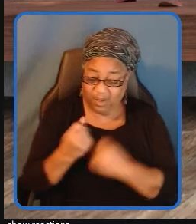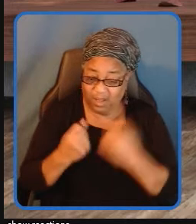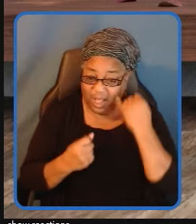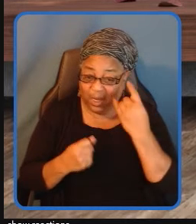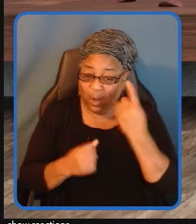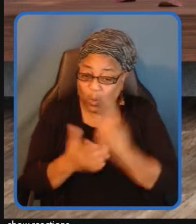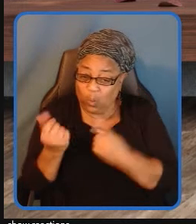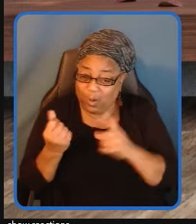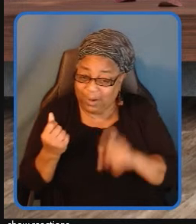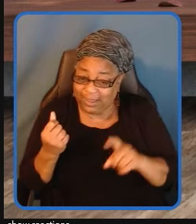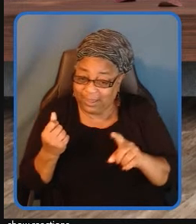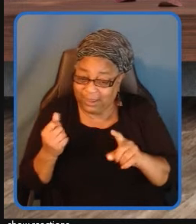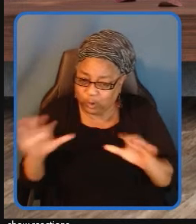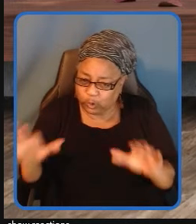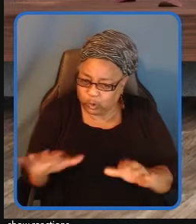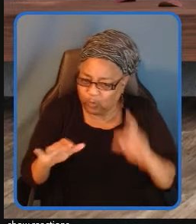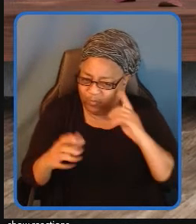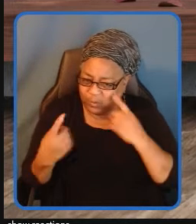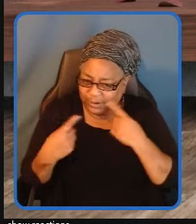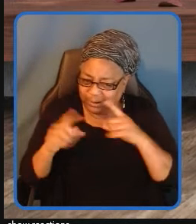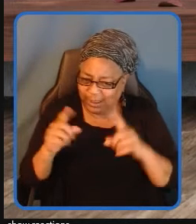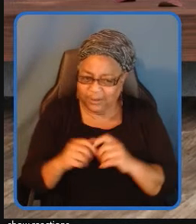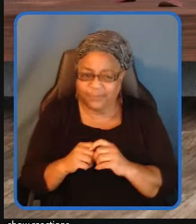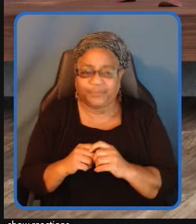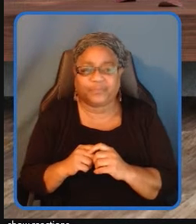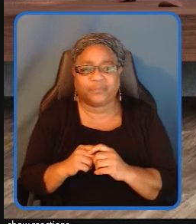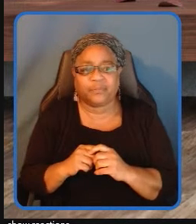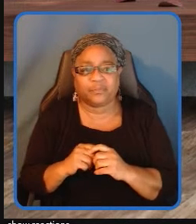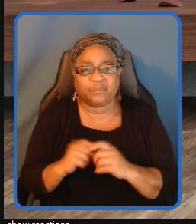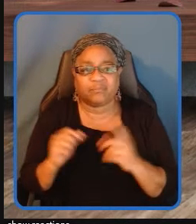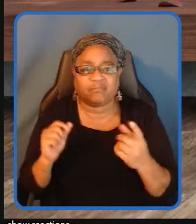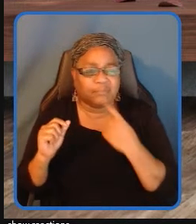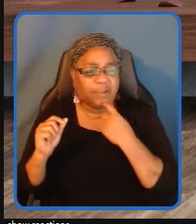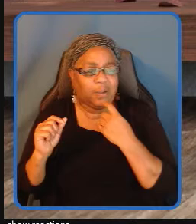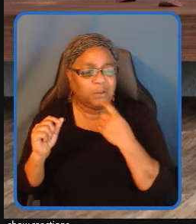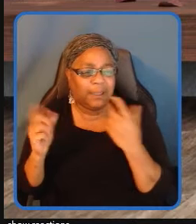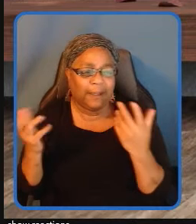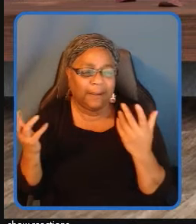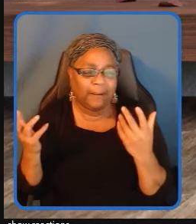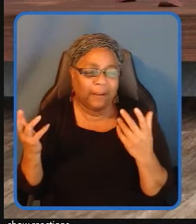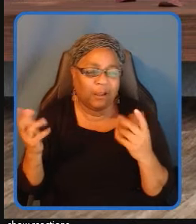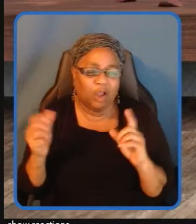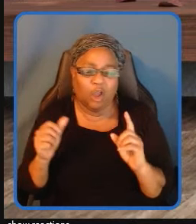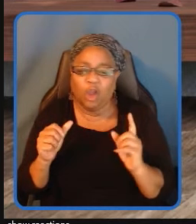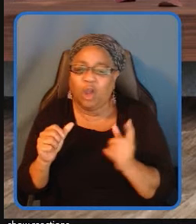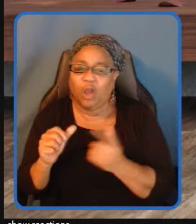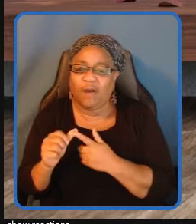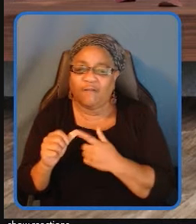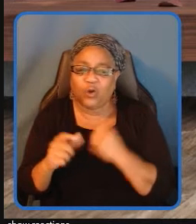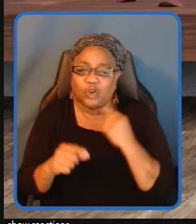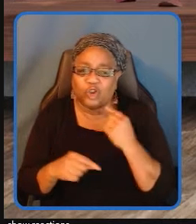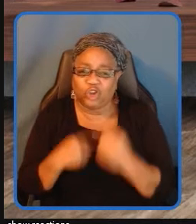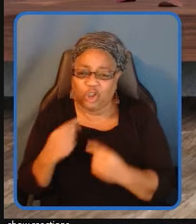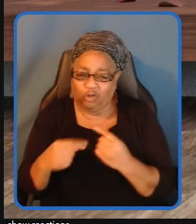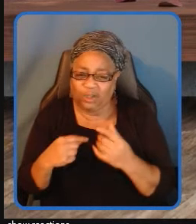do to be successful. And so I think I would say the first generation of diversity, equity, and inclusion, if we